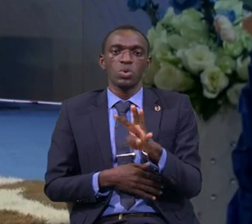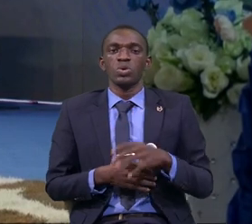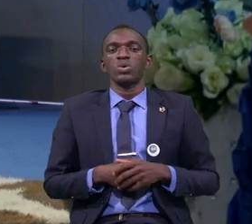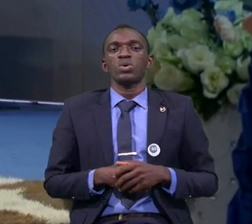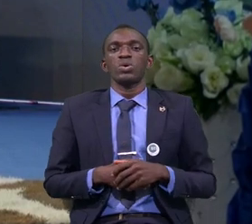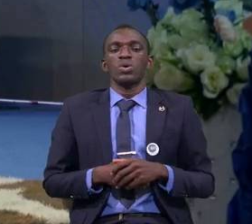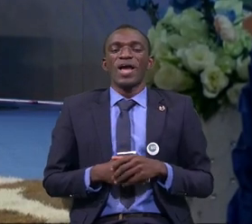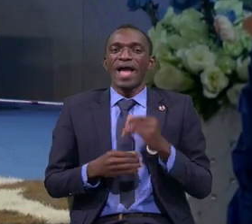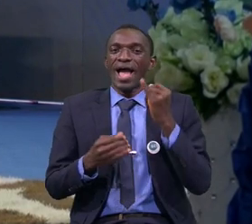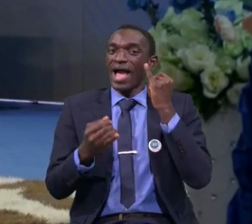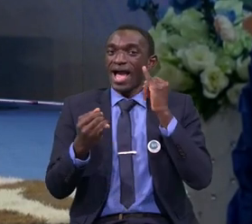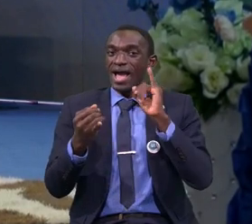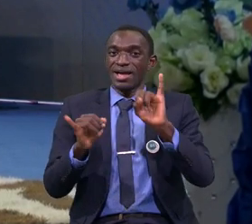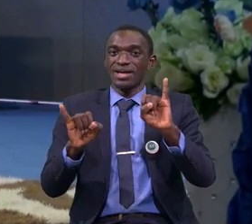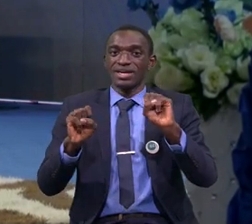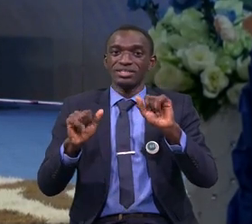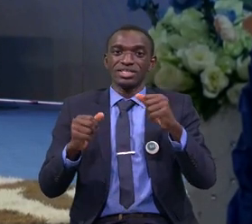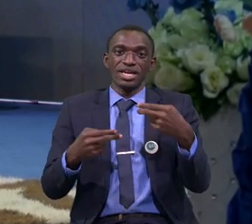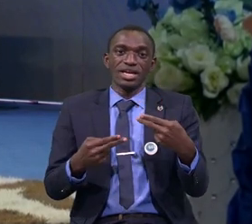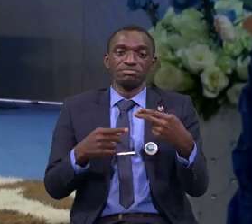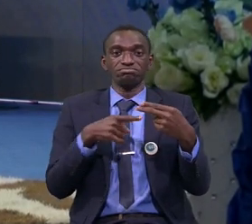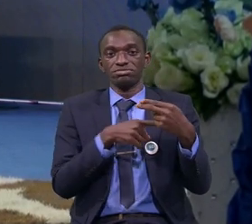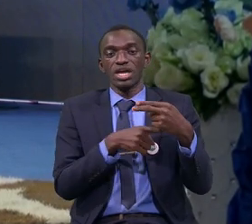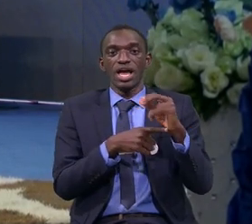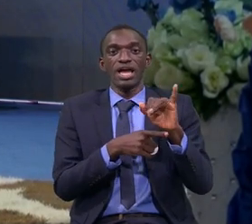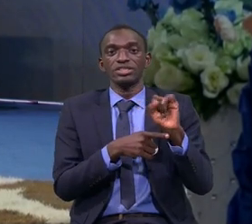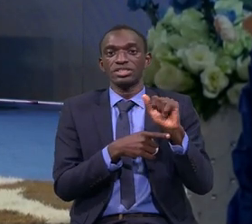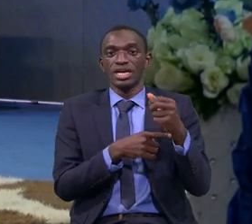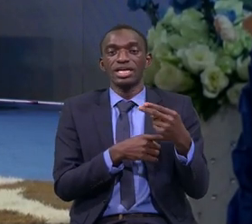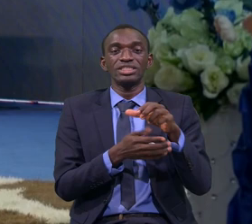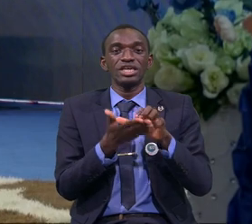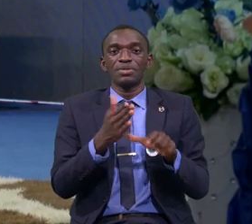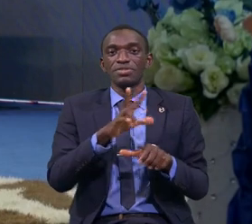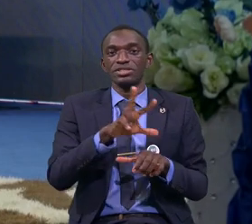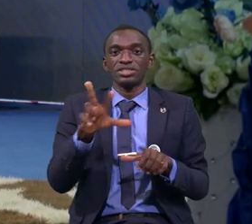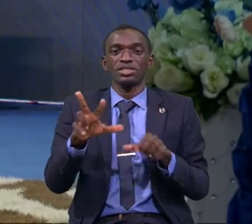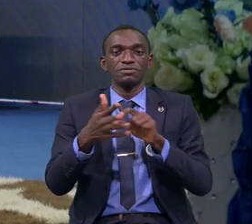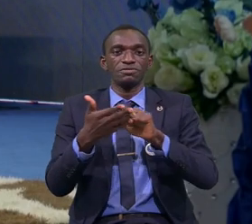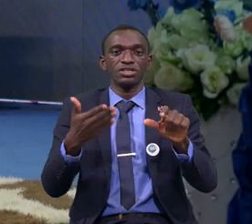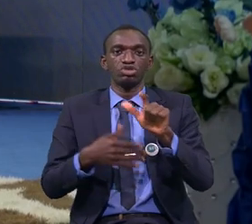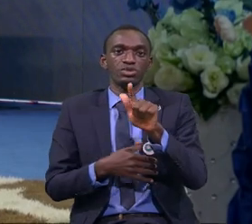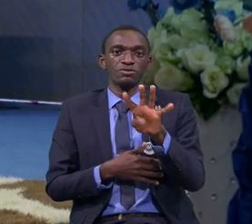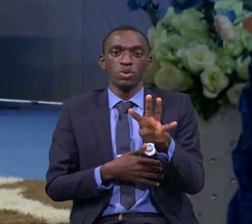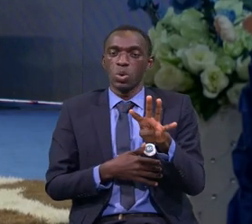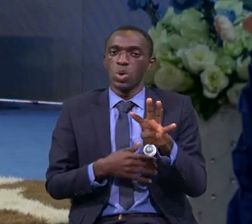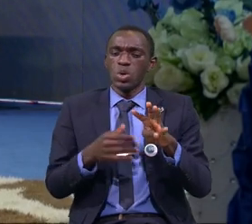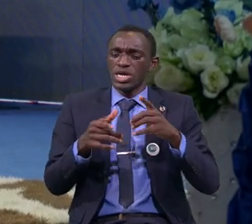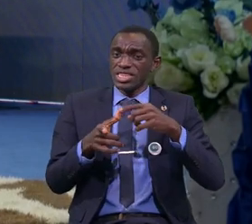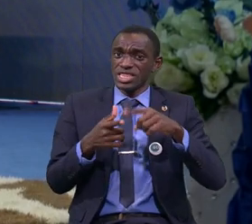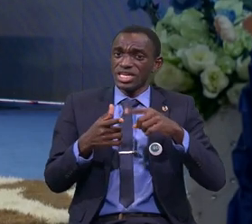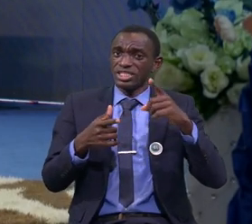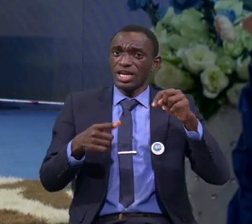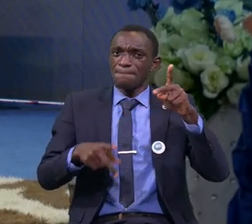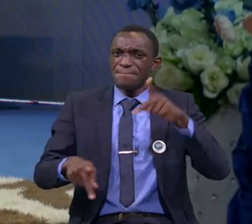24. Isaiah, chapter 33, verse 24. And the